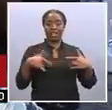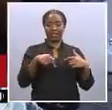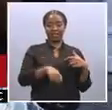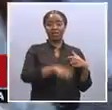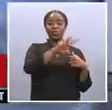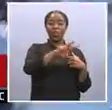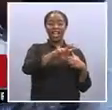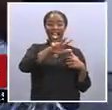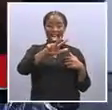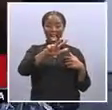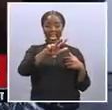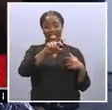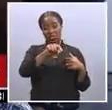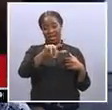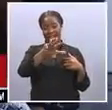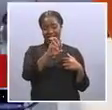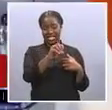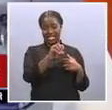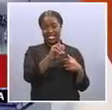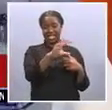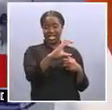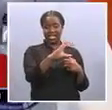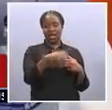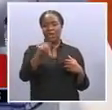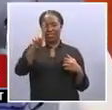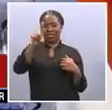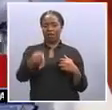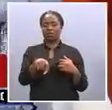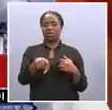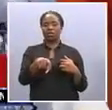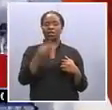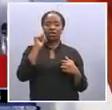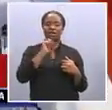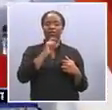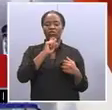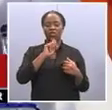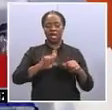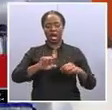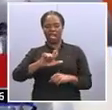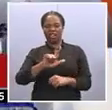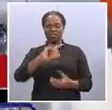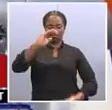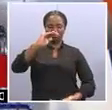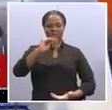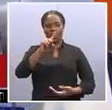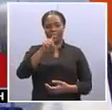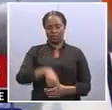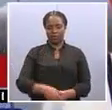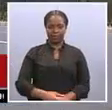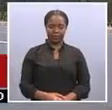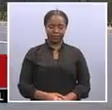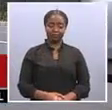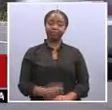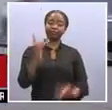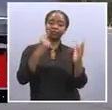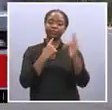between 28 Rand 90 and 1,000 Rand per 1,000 litres used. The city has promised to lower tariffs